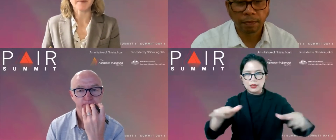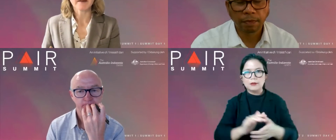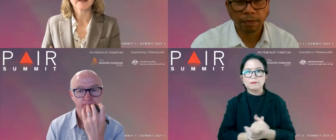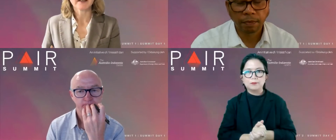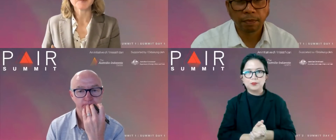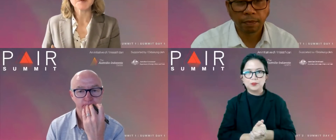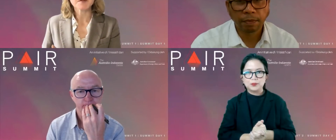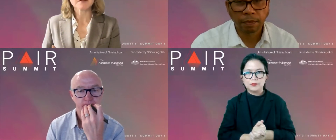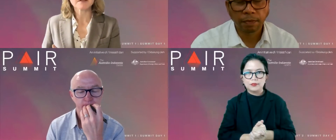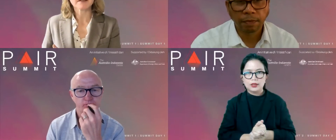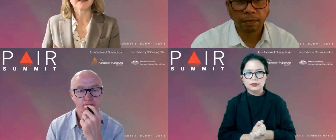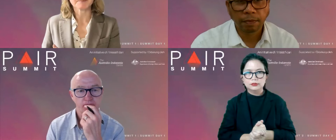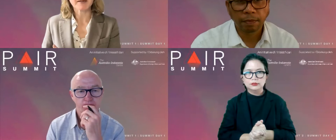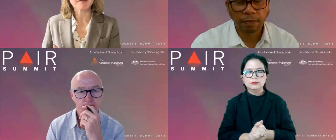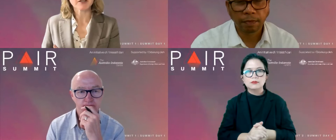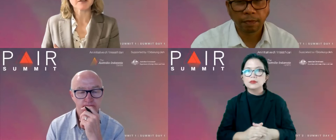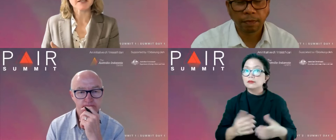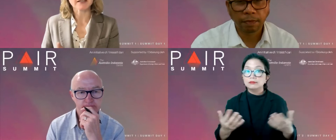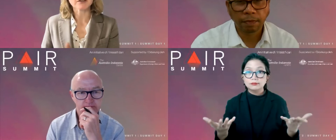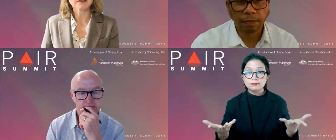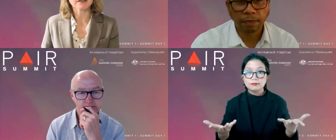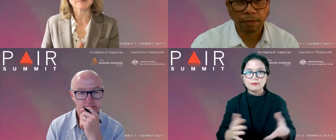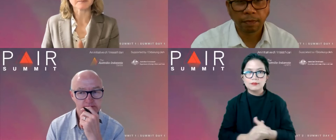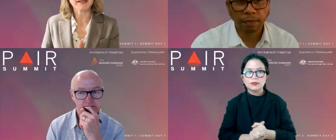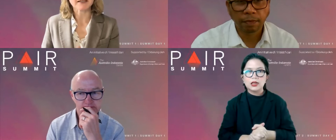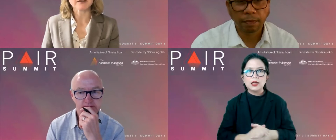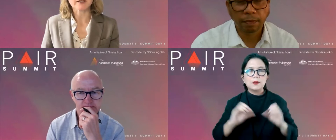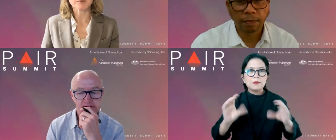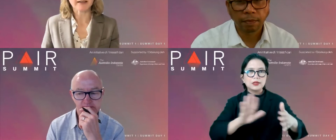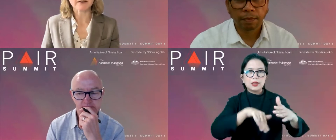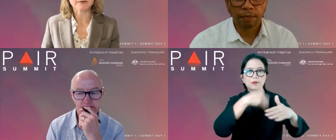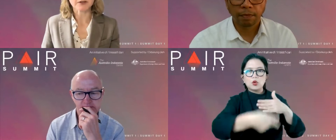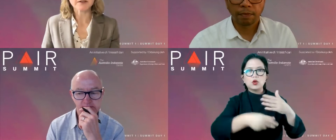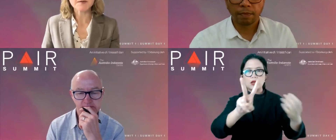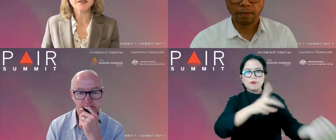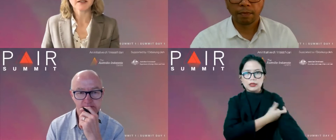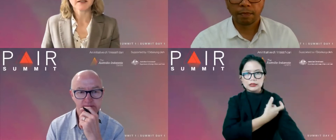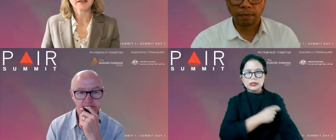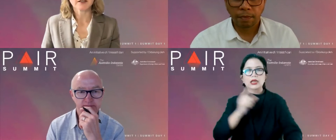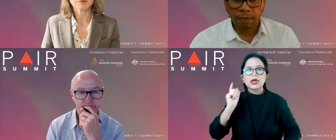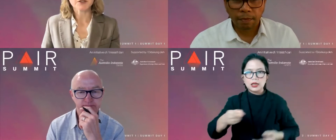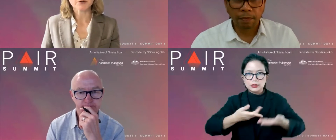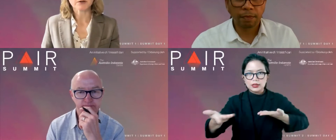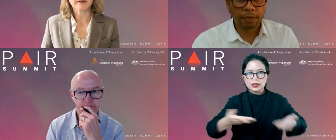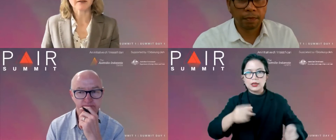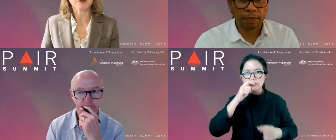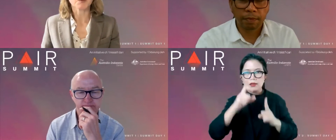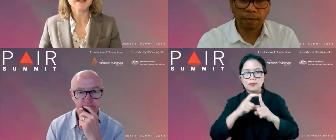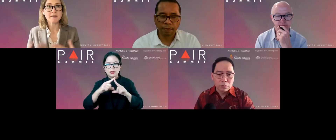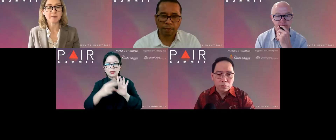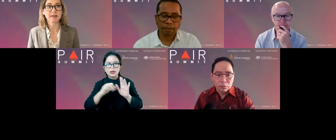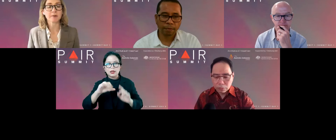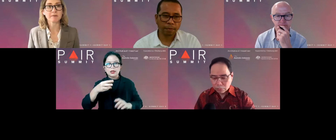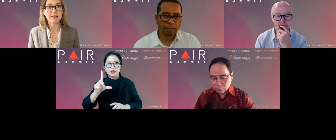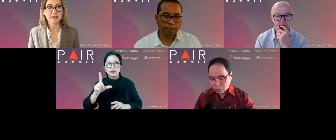in that area. So perhaps if I go to Daniel and Ibu Ratna first to talk